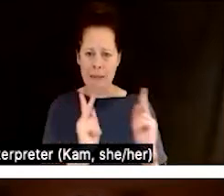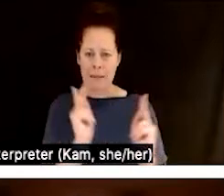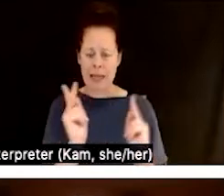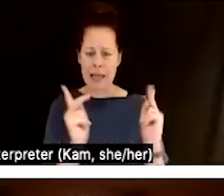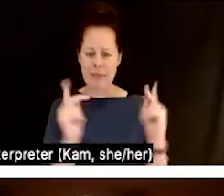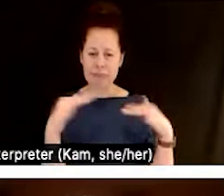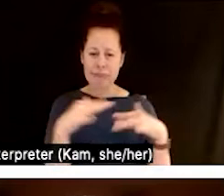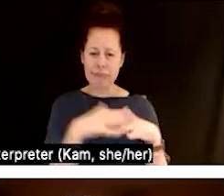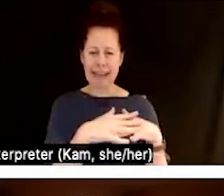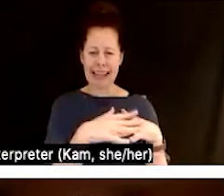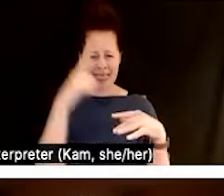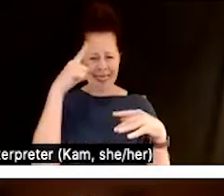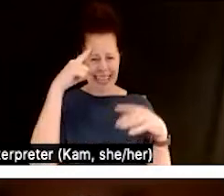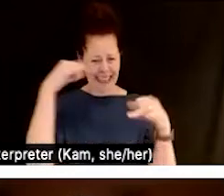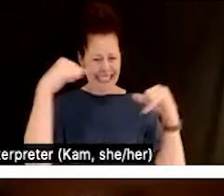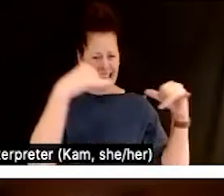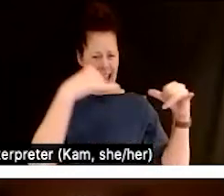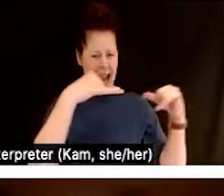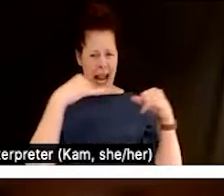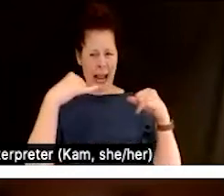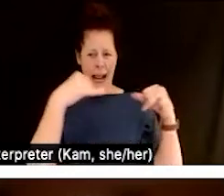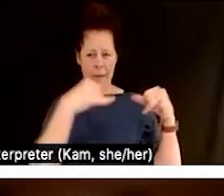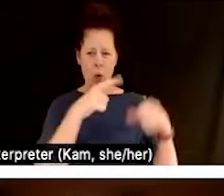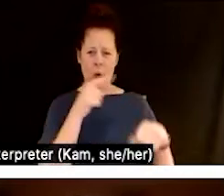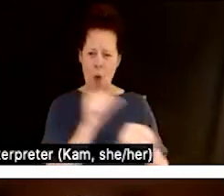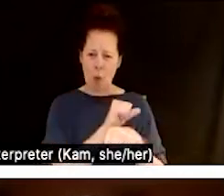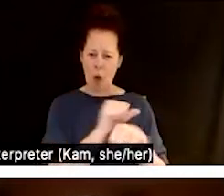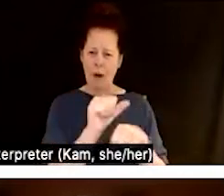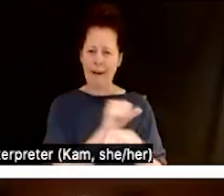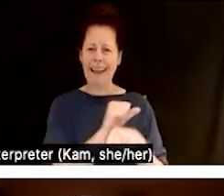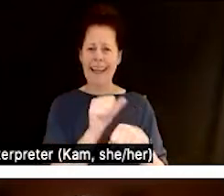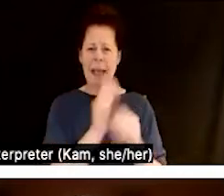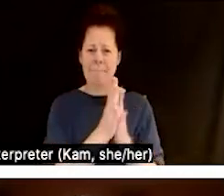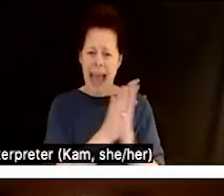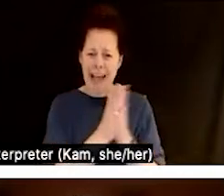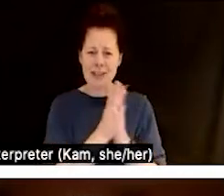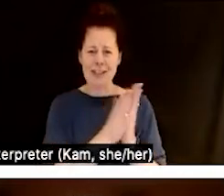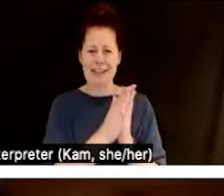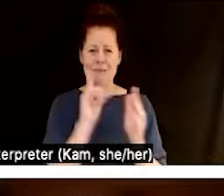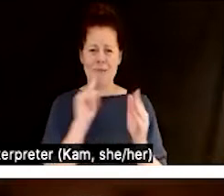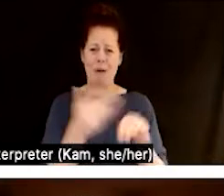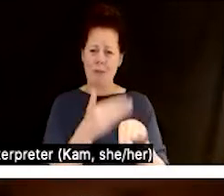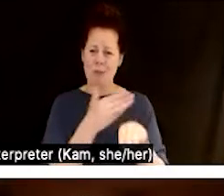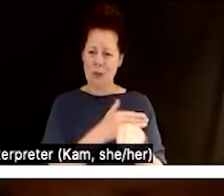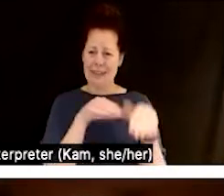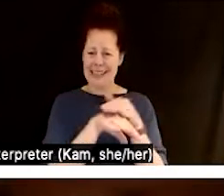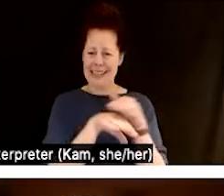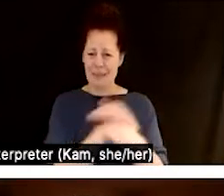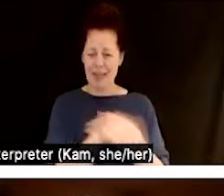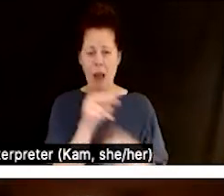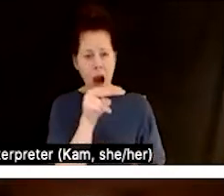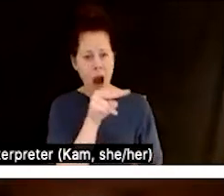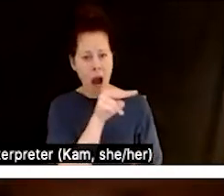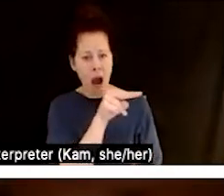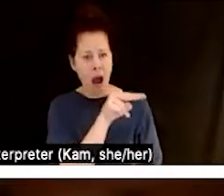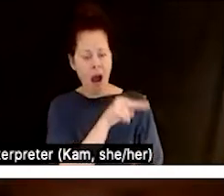of like mind who were working and passionate about accessibility. And I just learned so